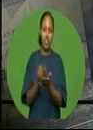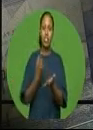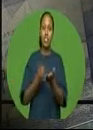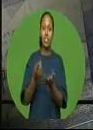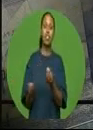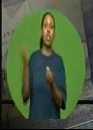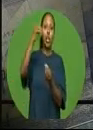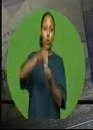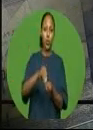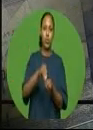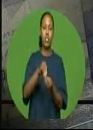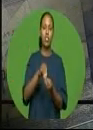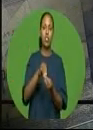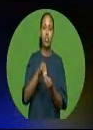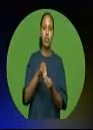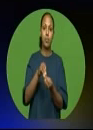These include